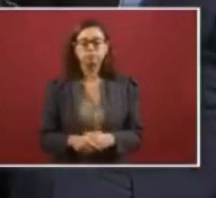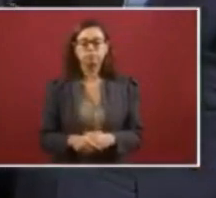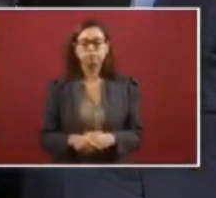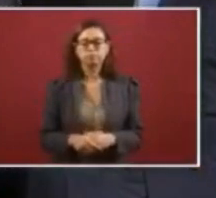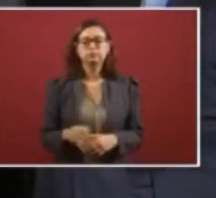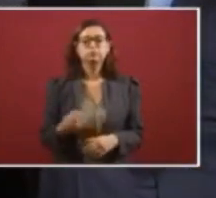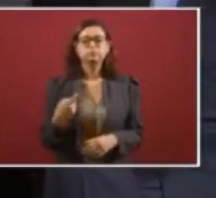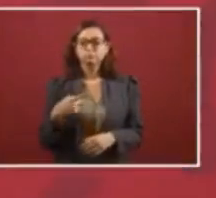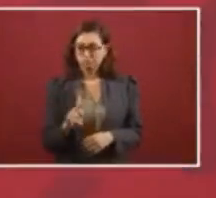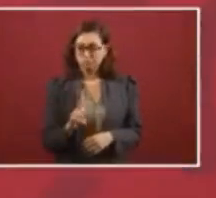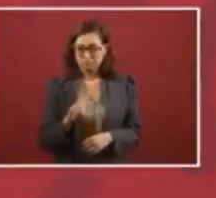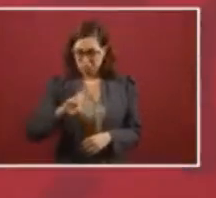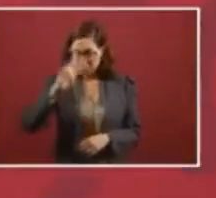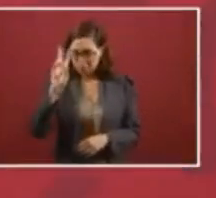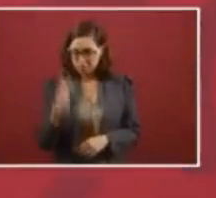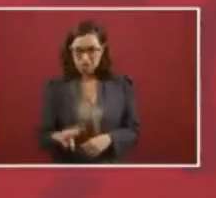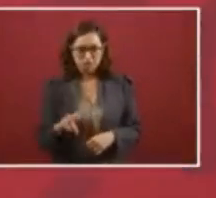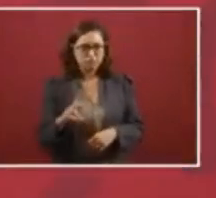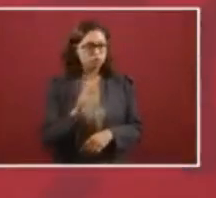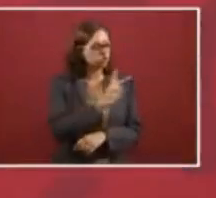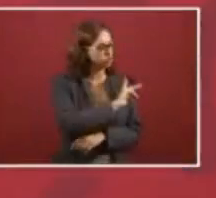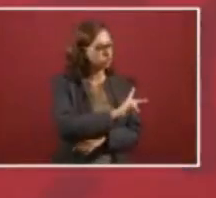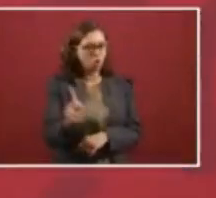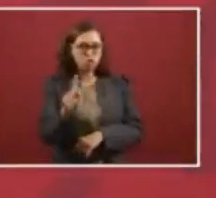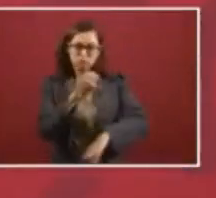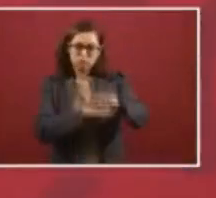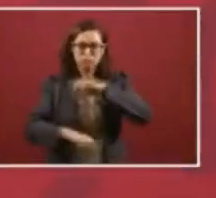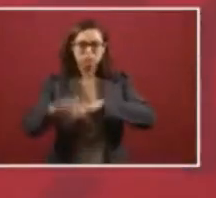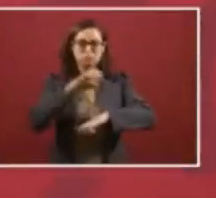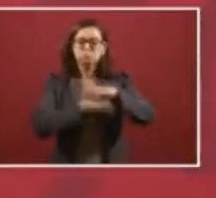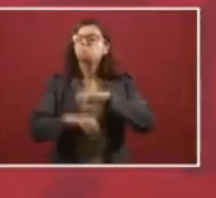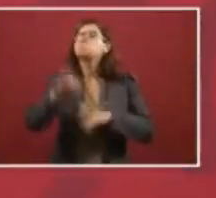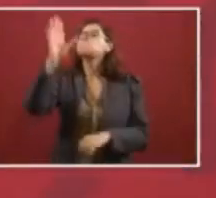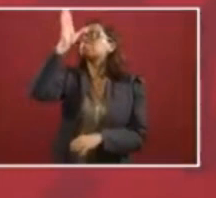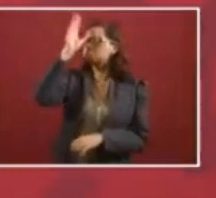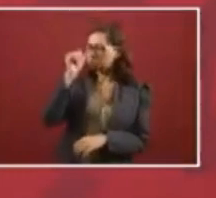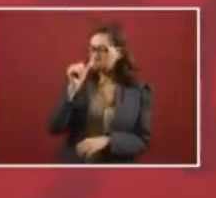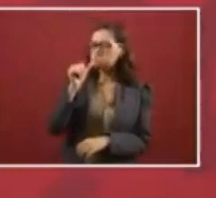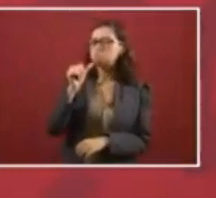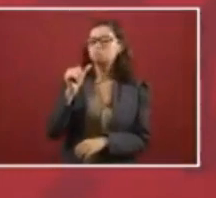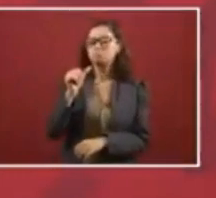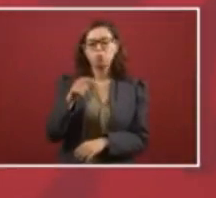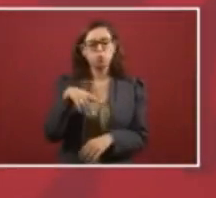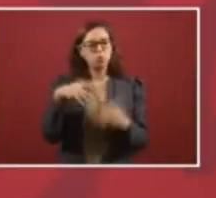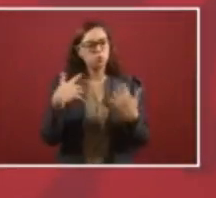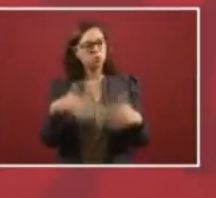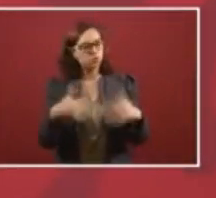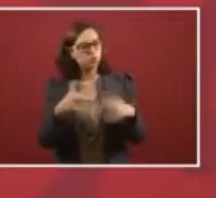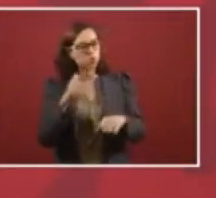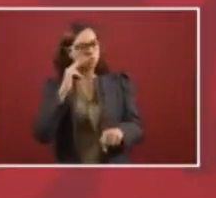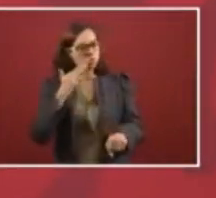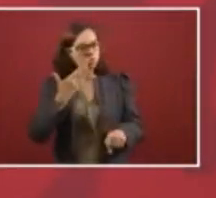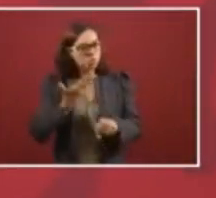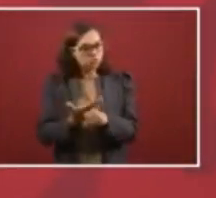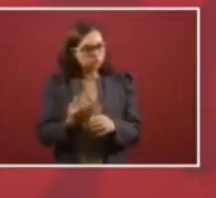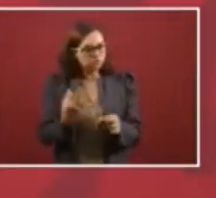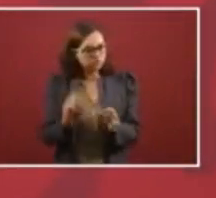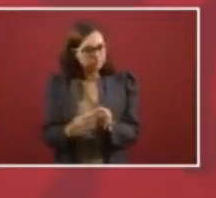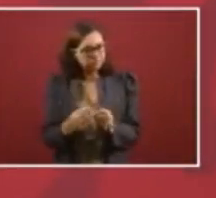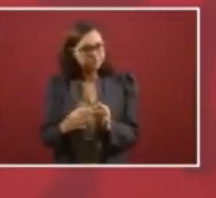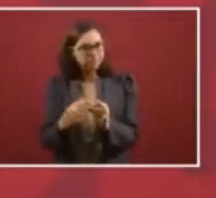before. But this is the way all the businessmen behaved, all the companies, with lots